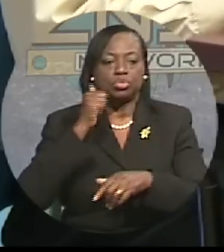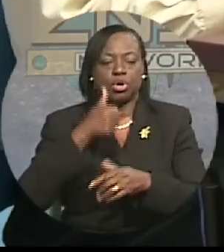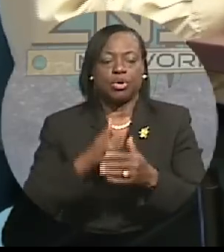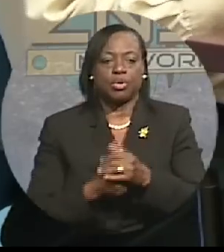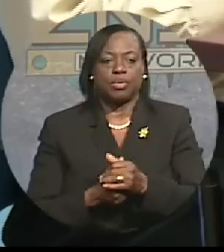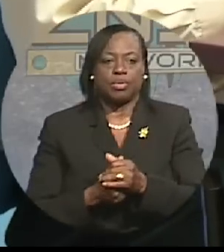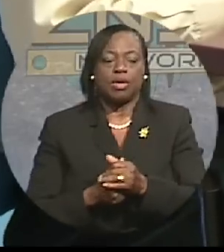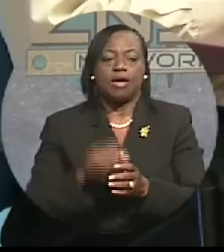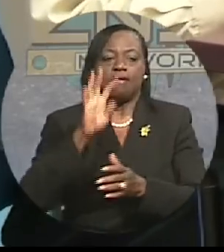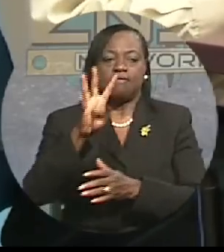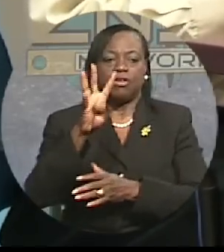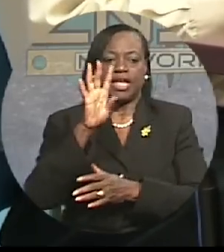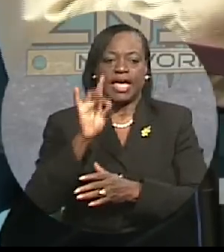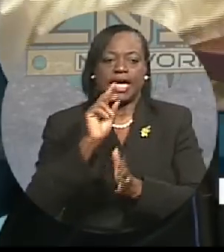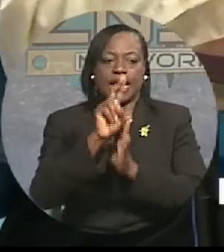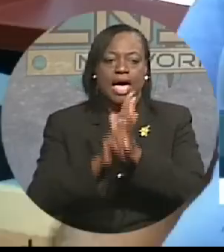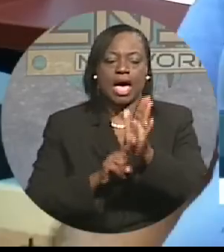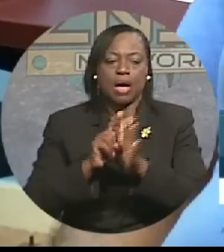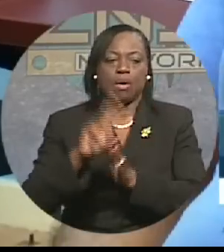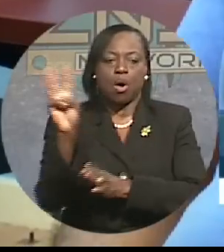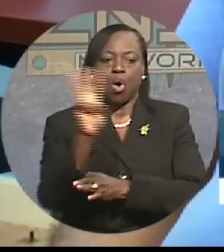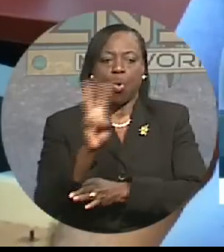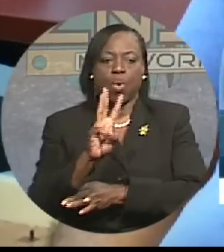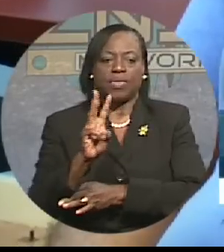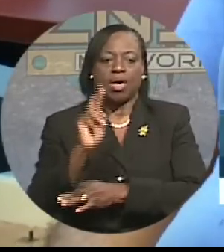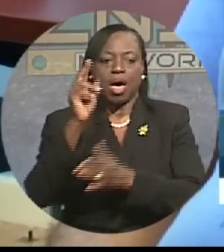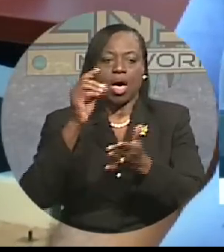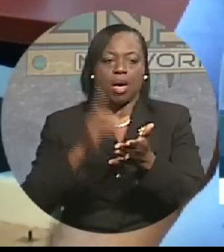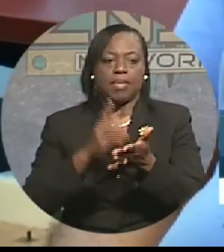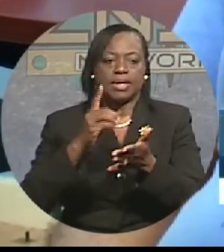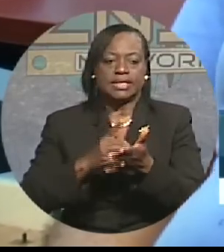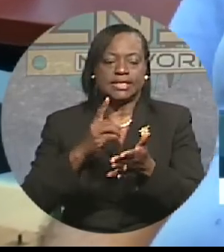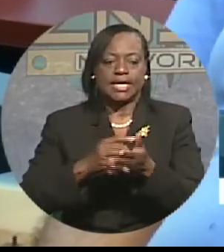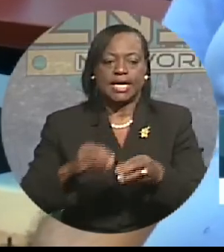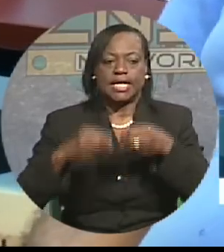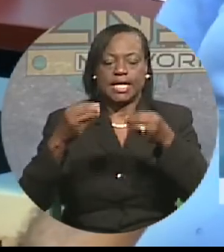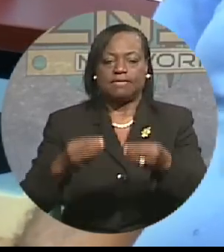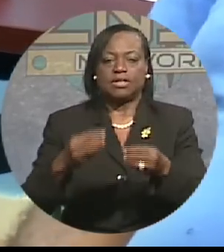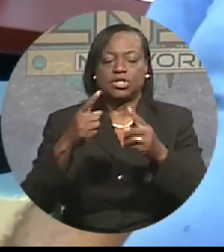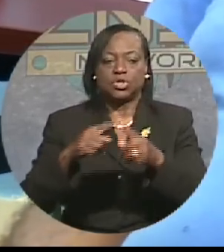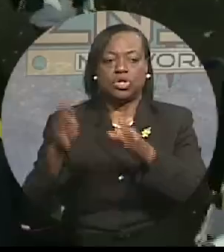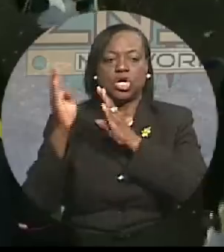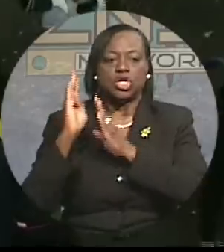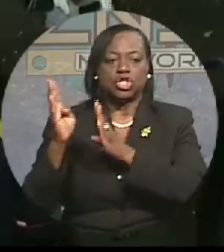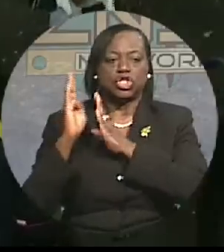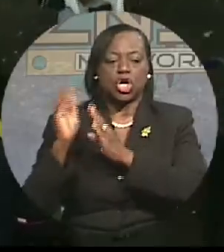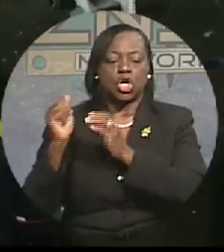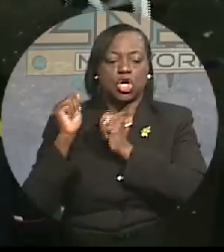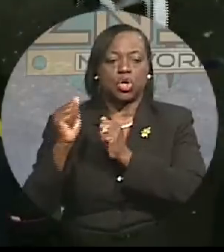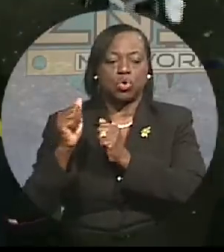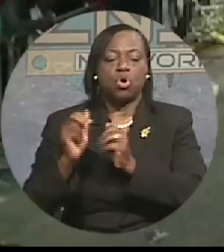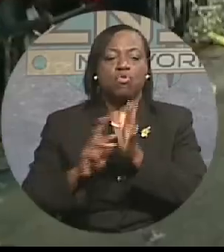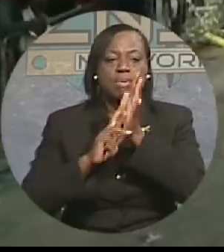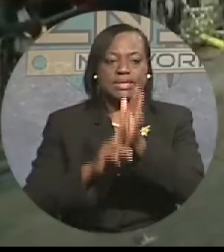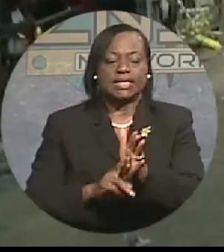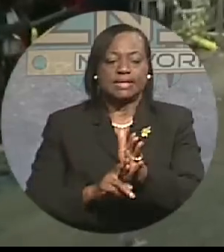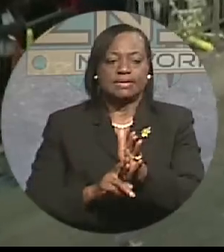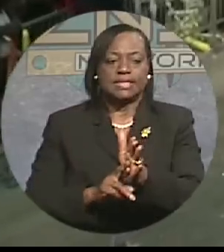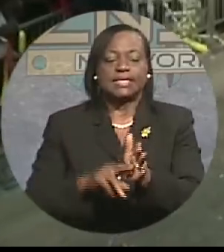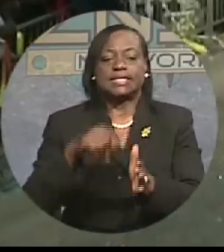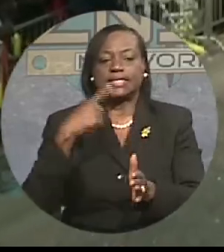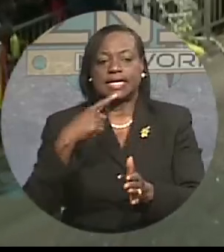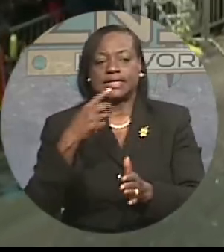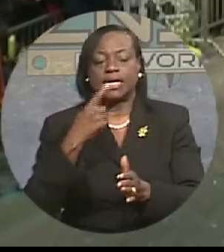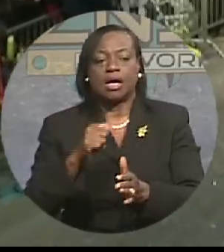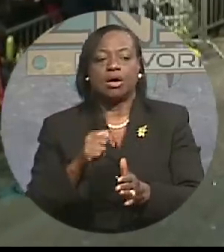A 48-hour weather update given to Junkanoo group representatives as forecasters say the exit of a cold front followed by